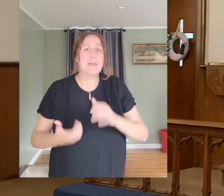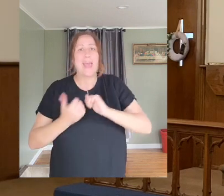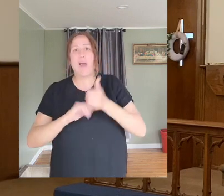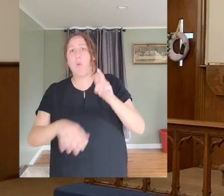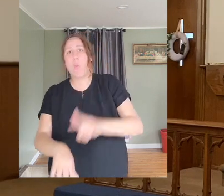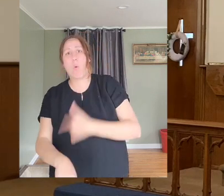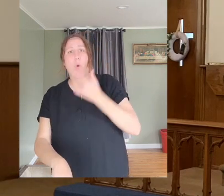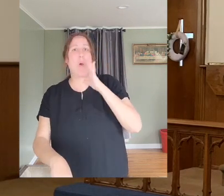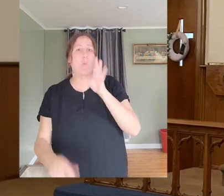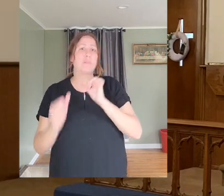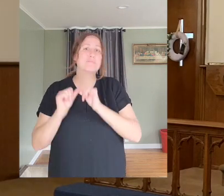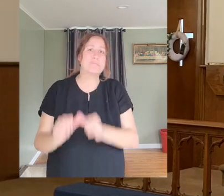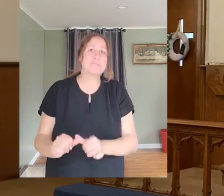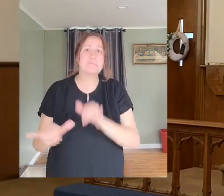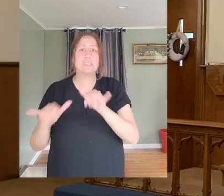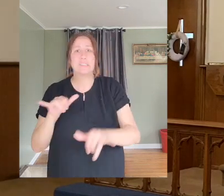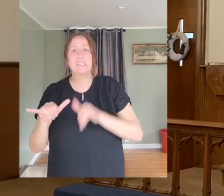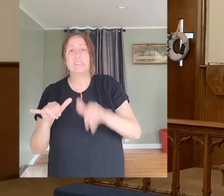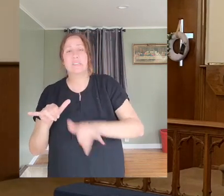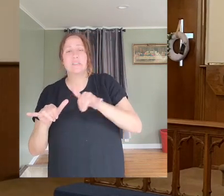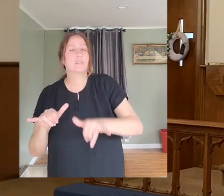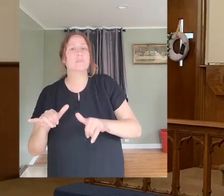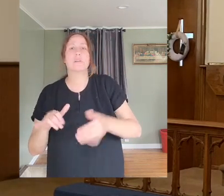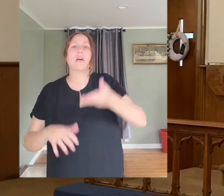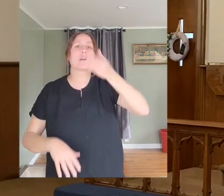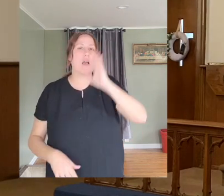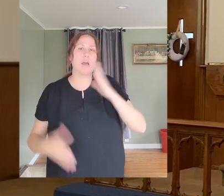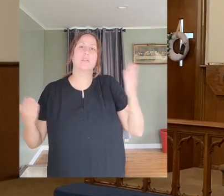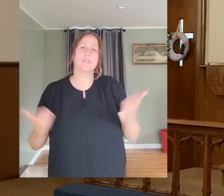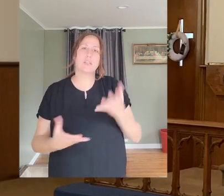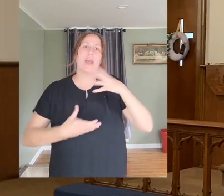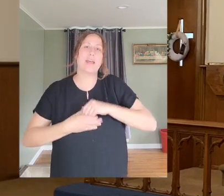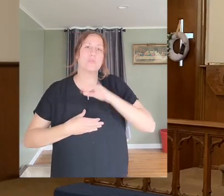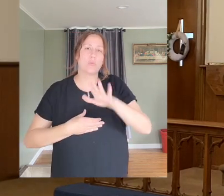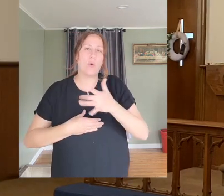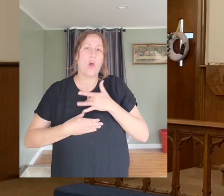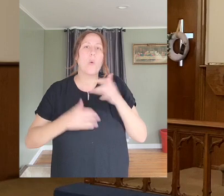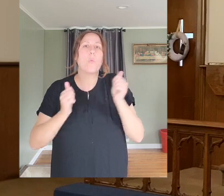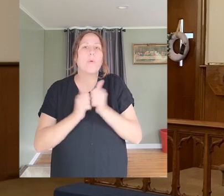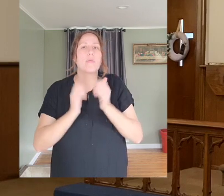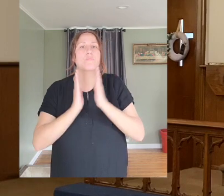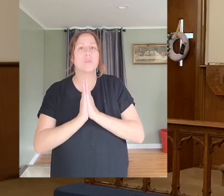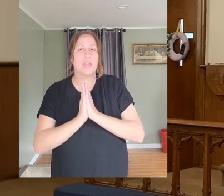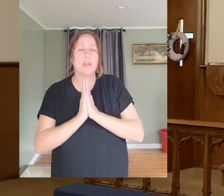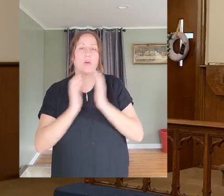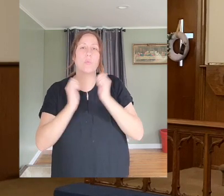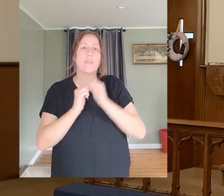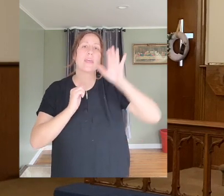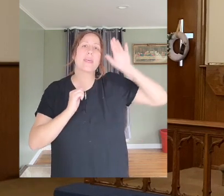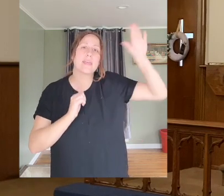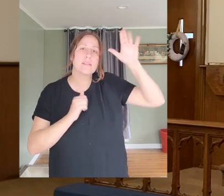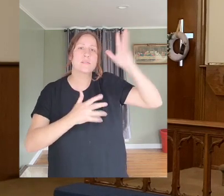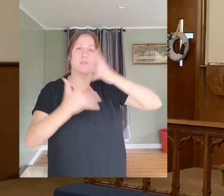will last, God is here to enter our hearts in prayer with his